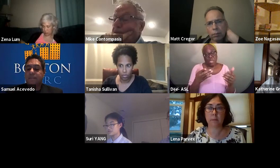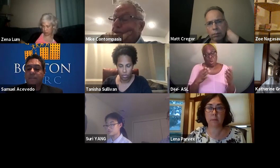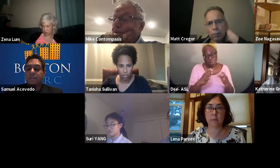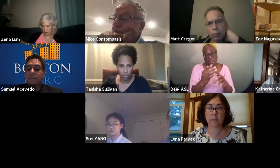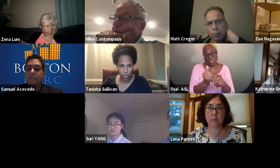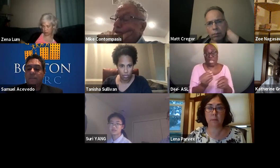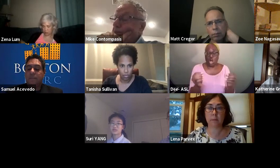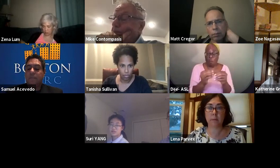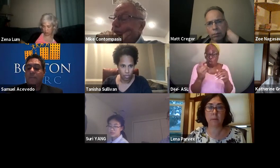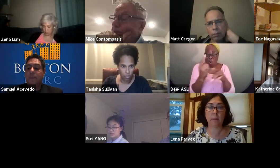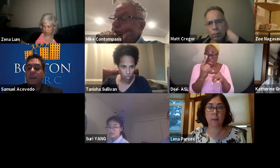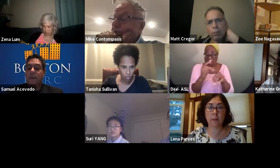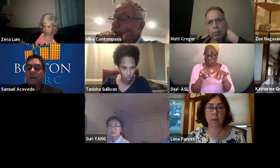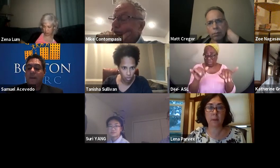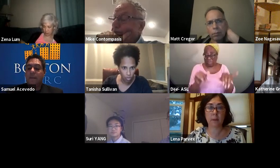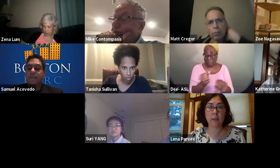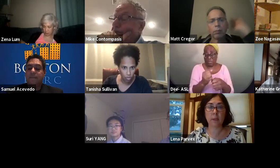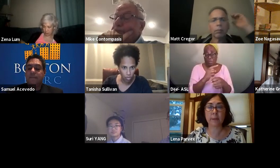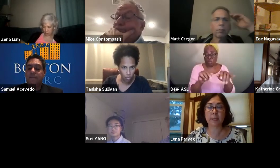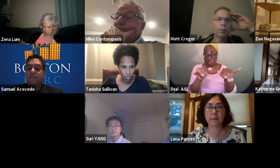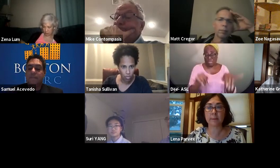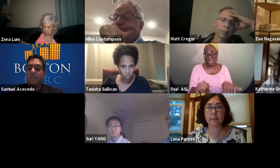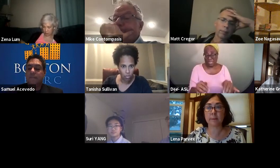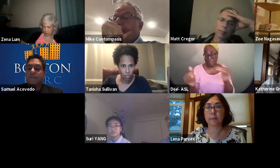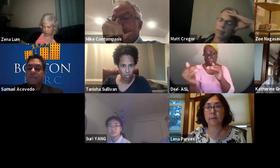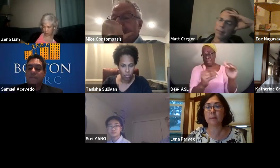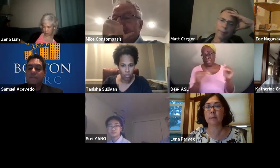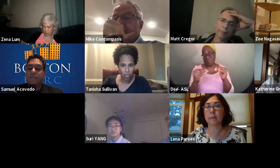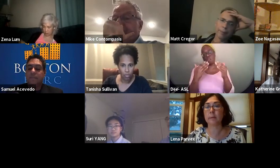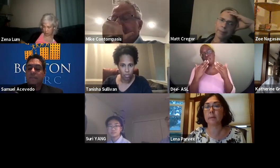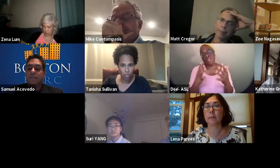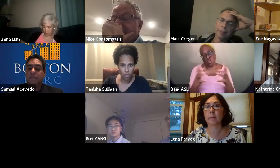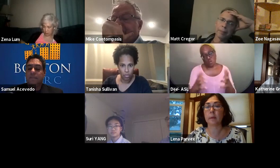the system is just. Thank you very much.